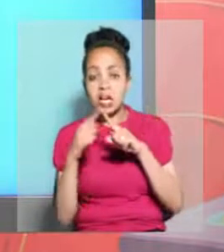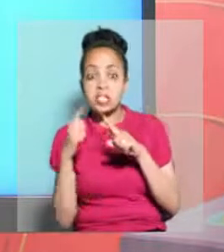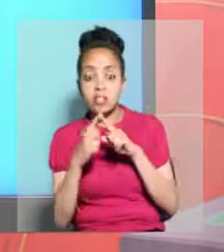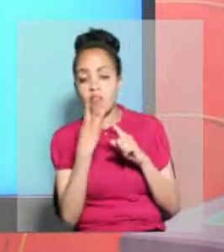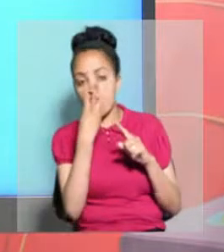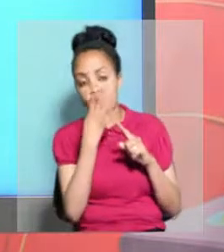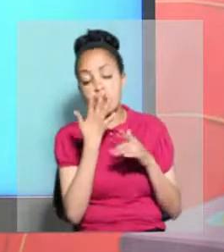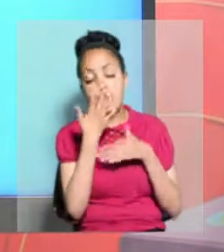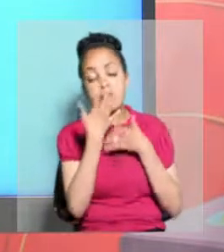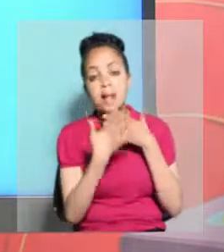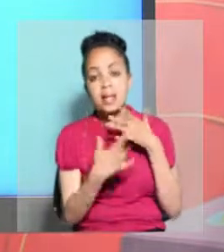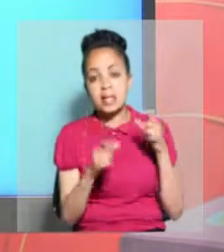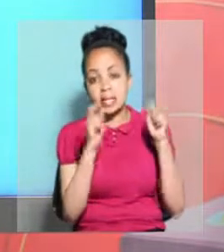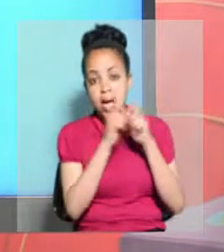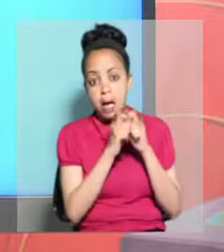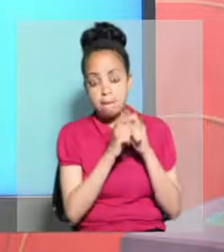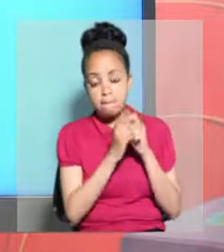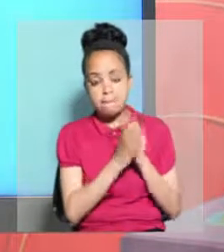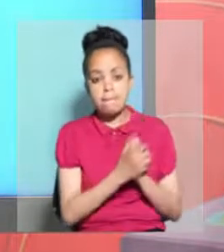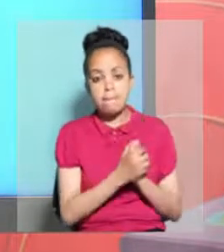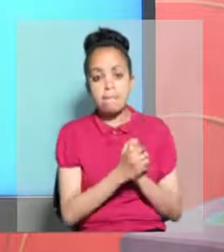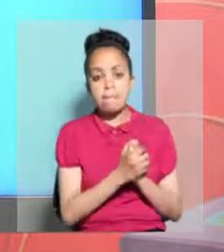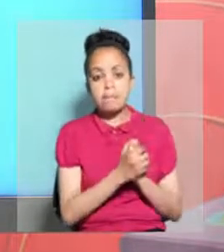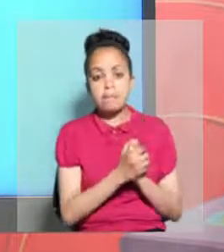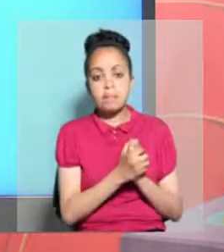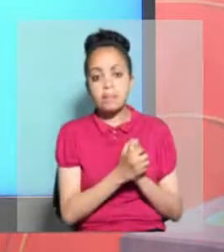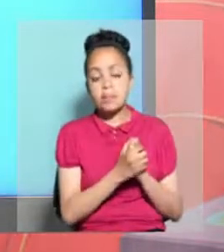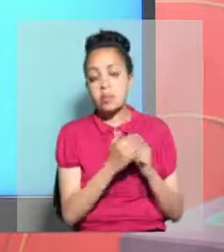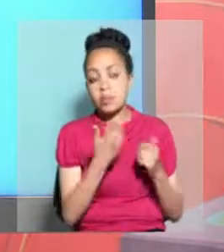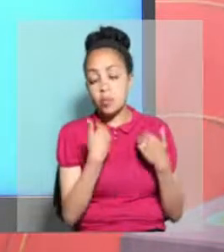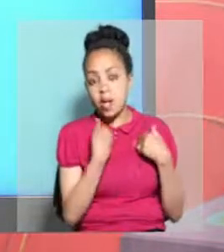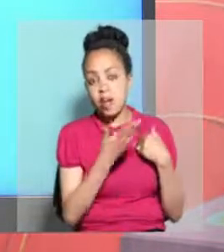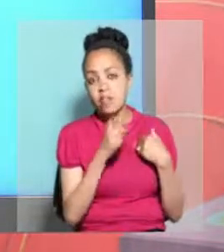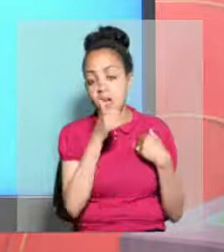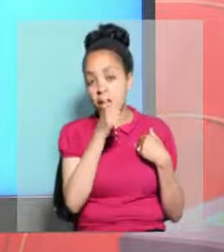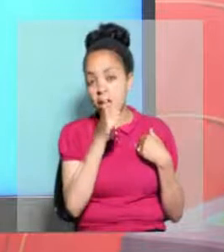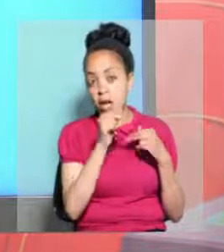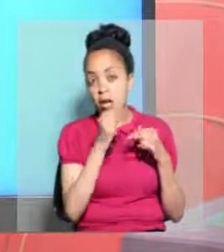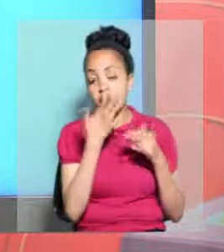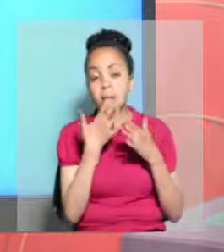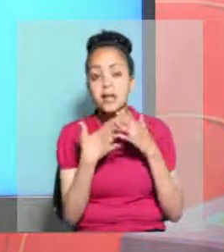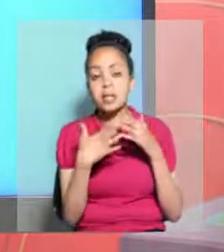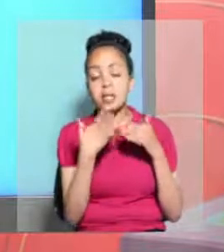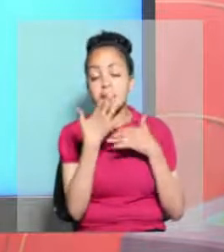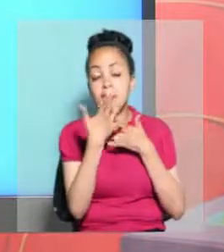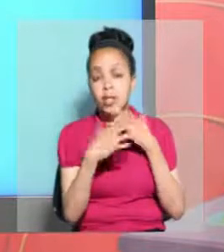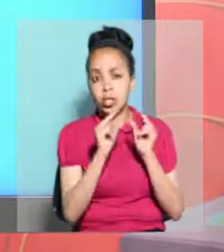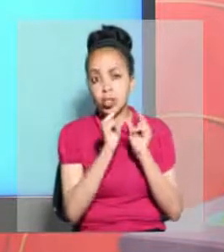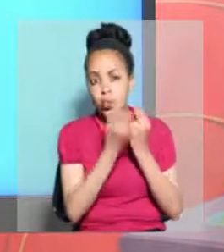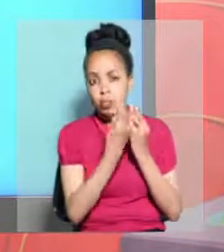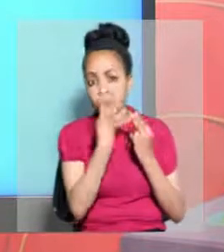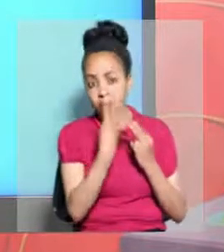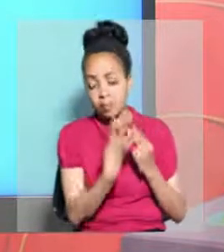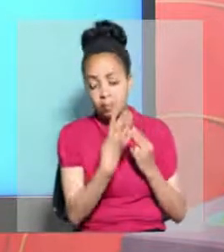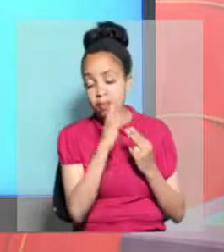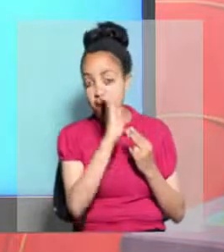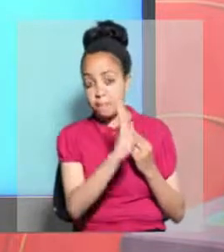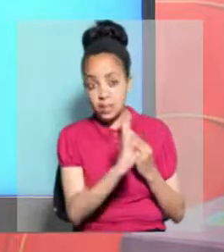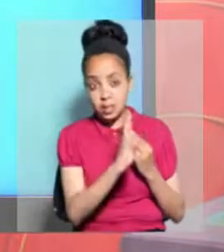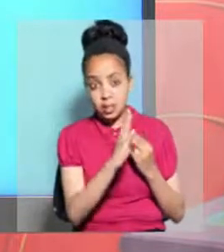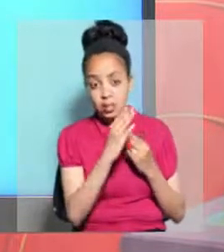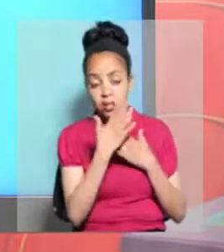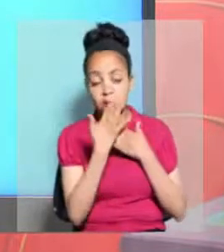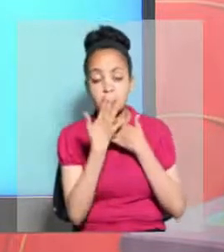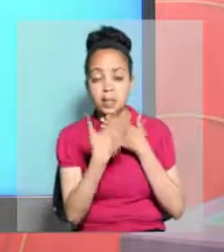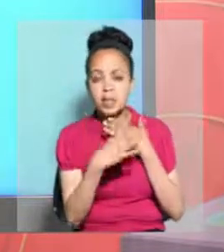blood types. Accordingly, there is A blood group, there is B blood group, there is AB blood